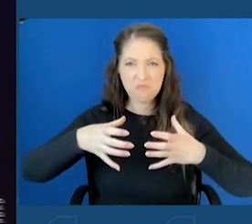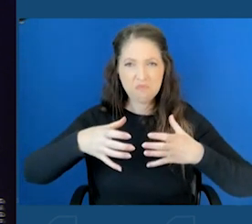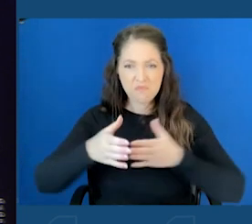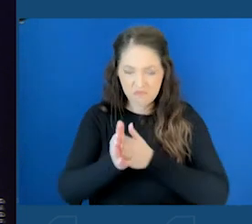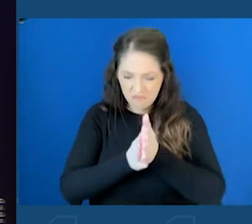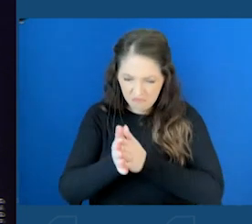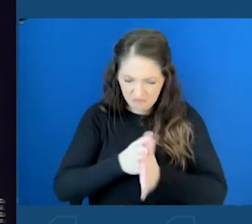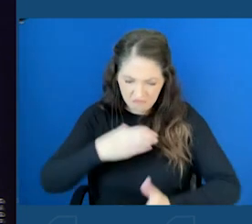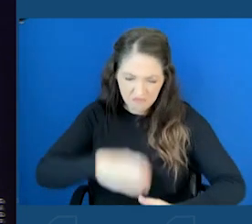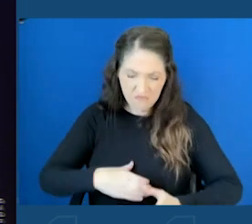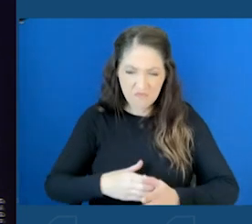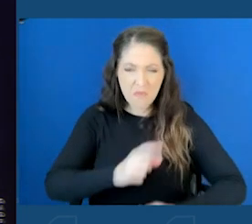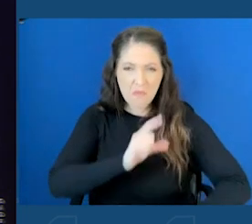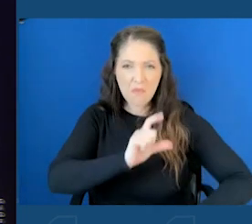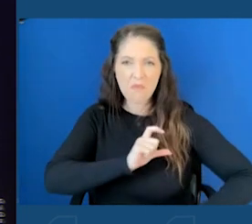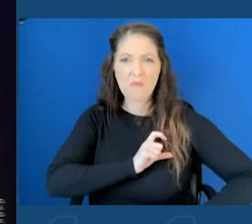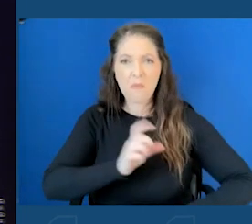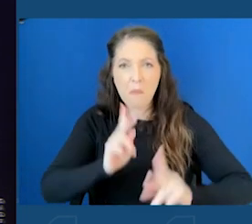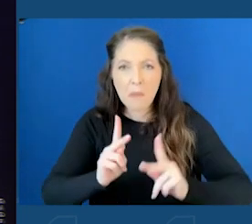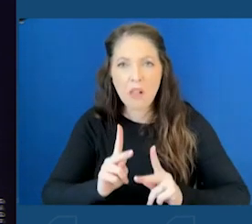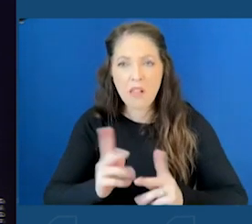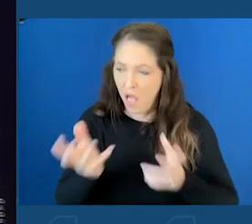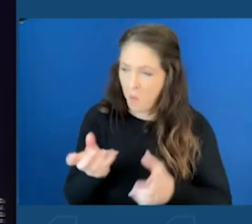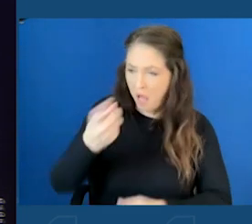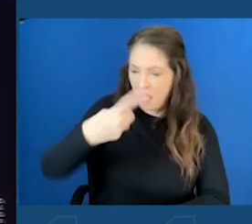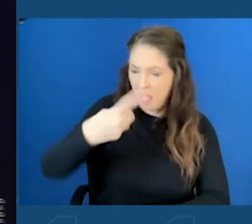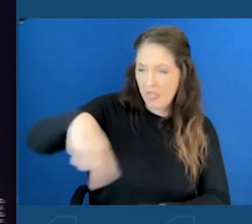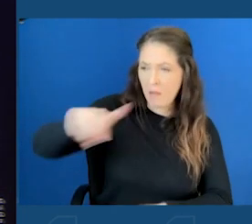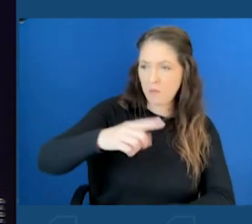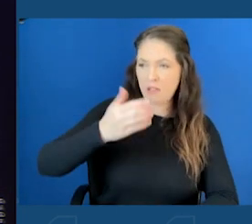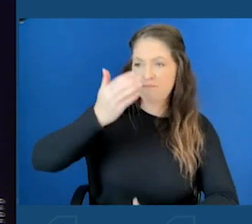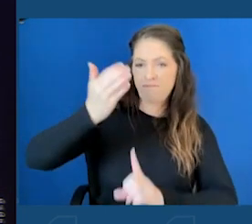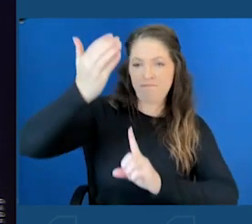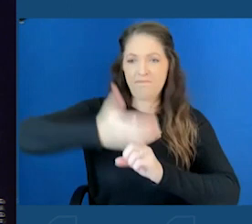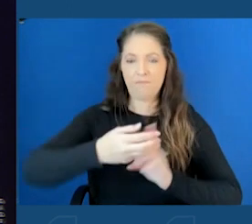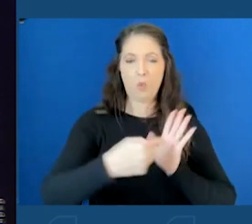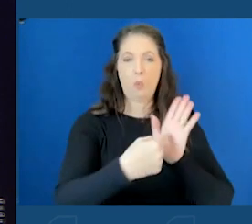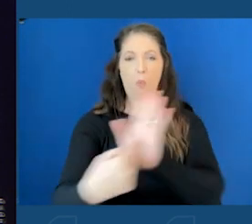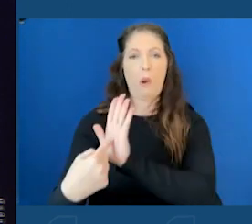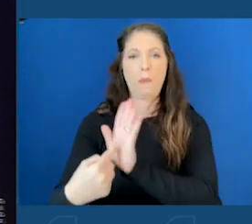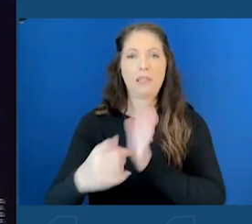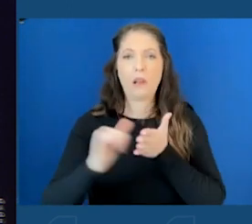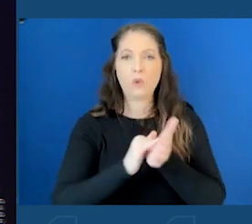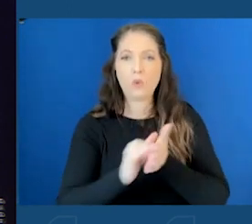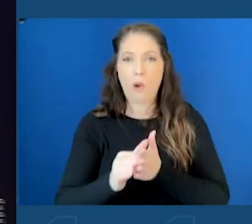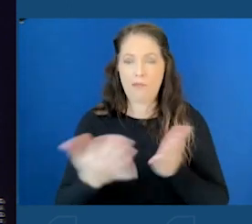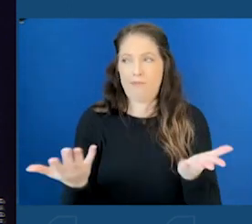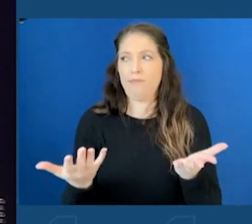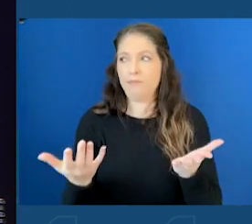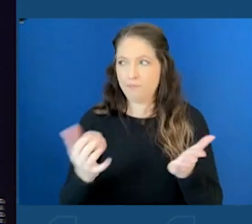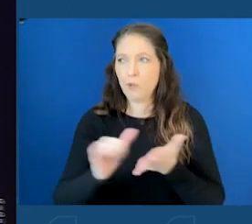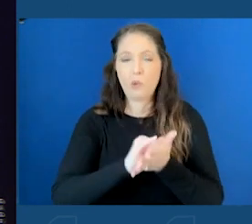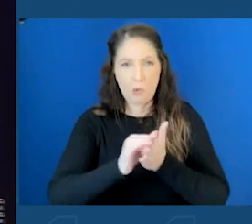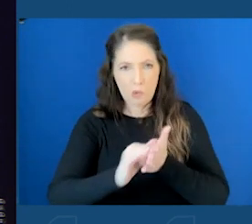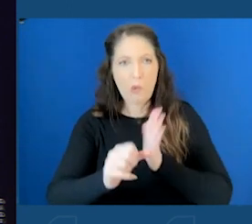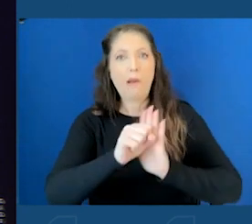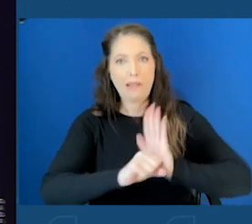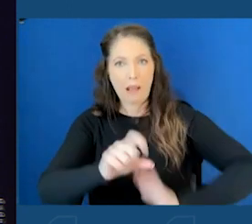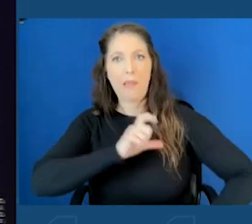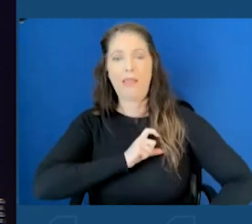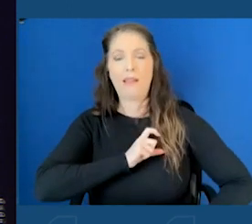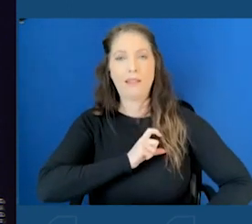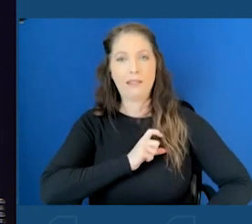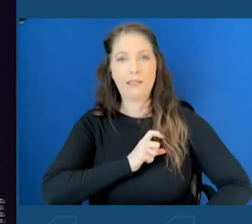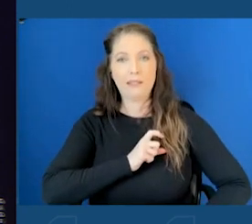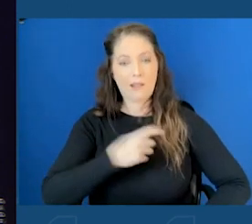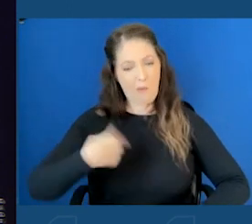and I want them to be the face of fighting crime for our state. Who else but the New York State Police? We are second to no one else.